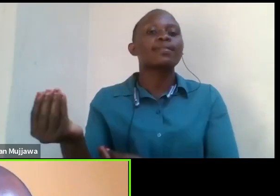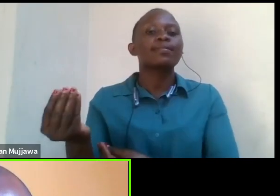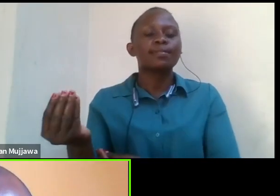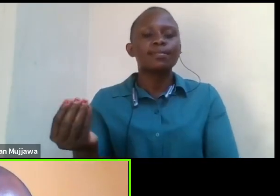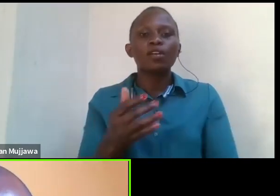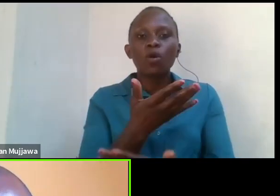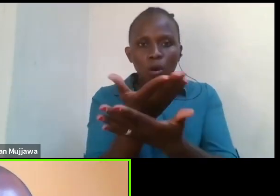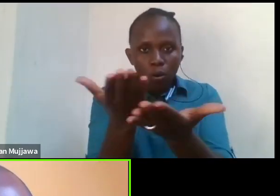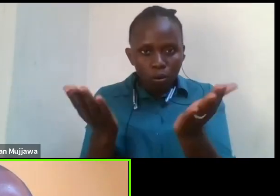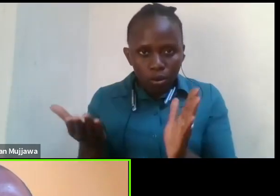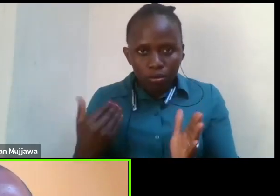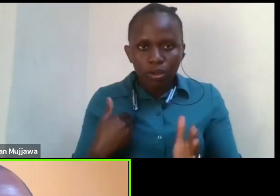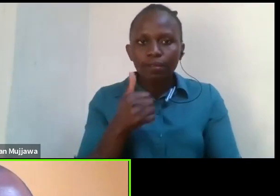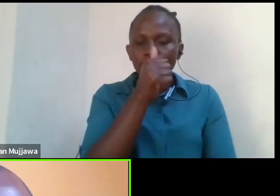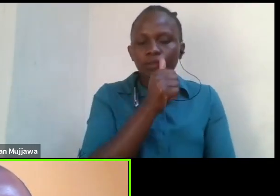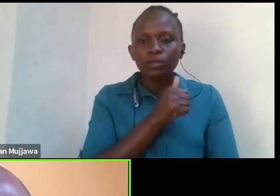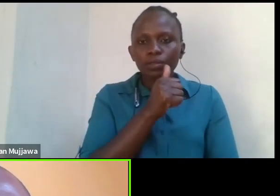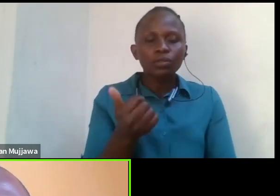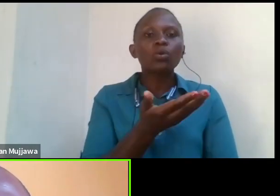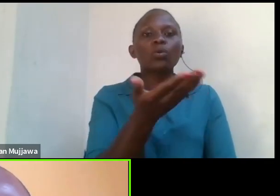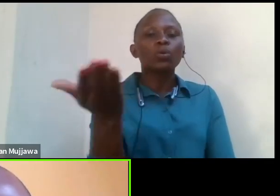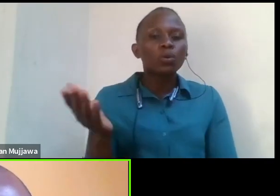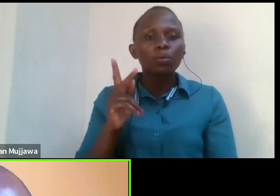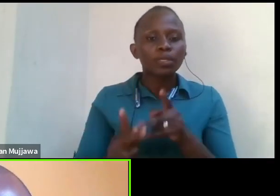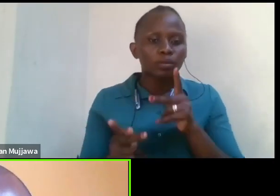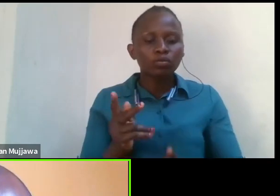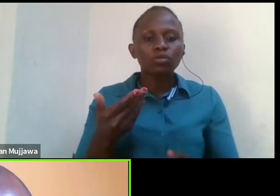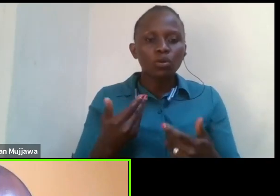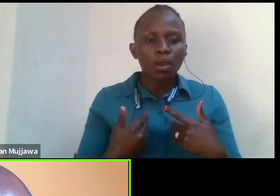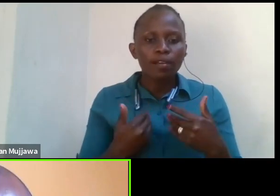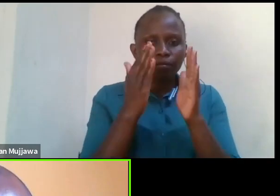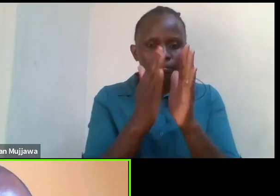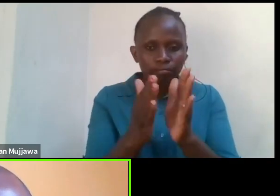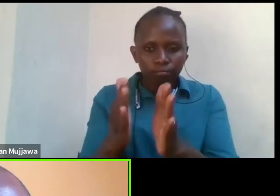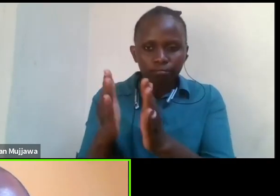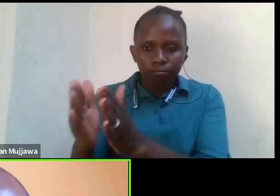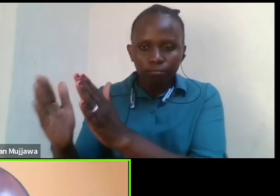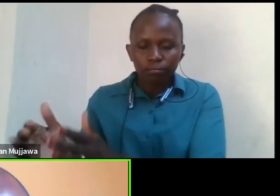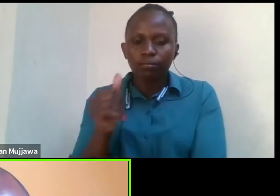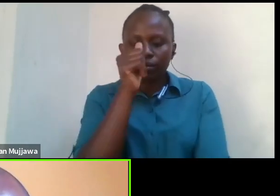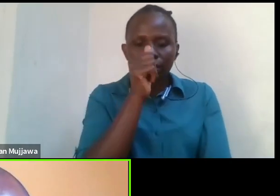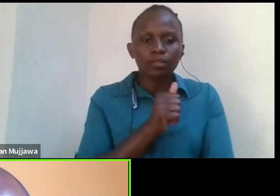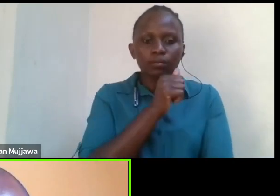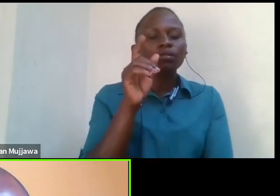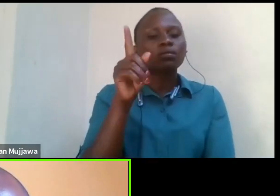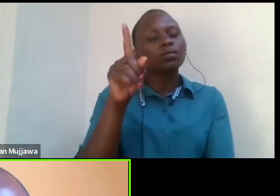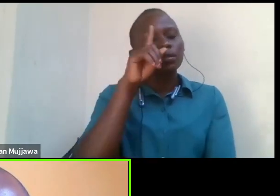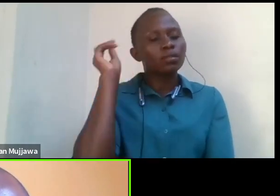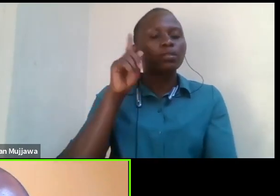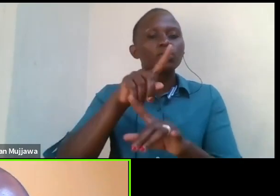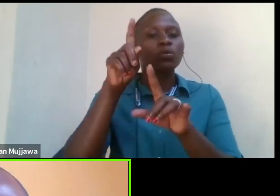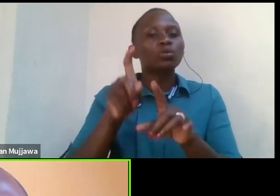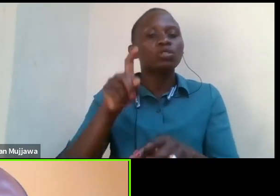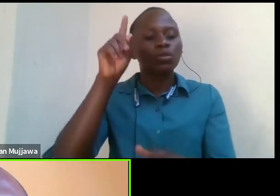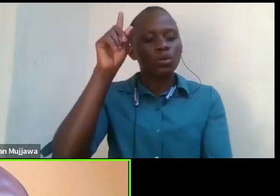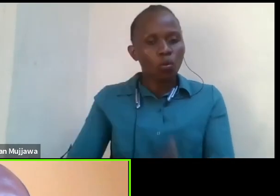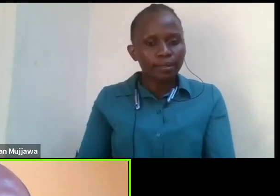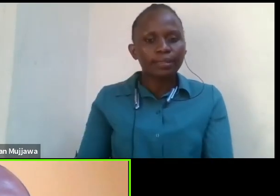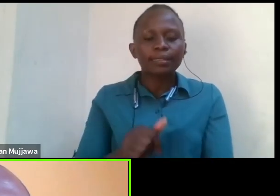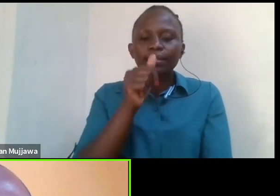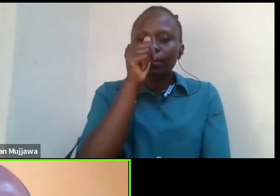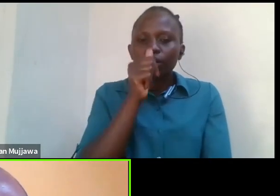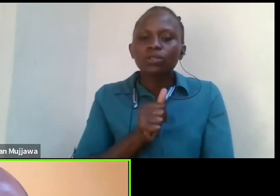secrets. All of you participants, I'm sure you've got individual secrets. The question is this: a secret you